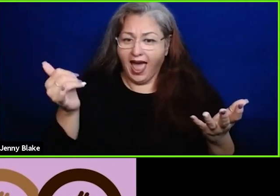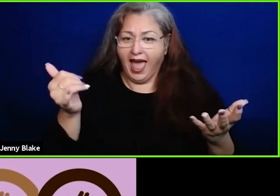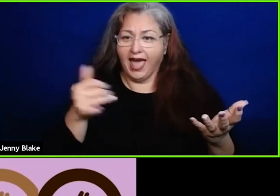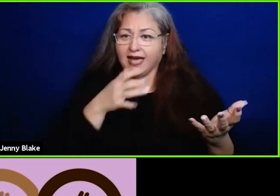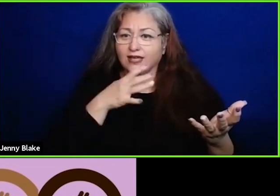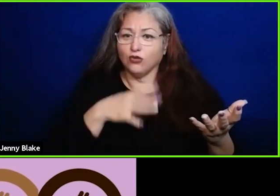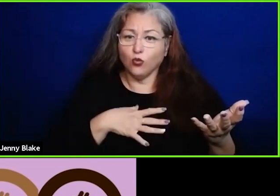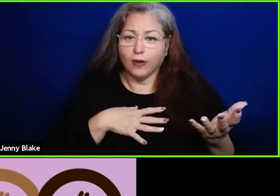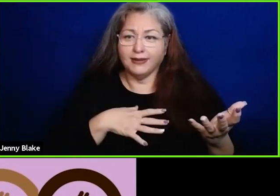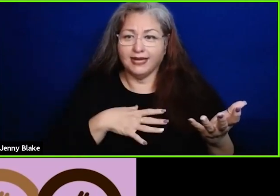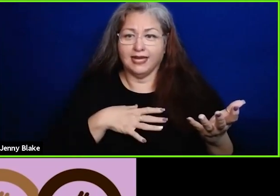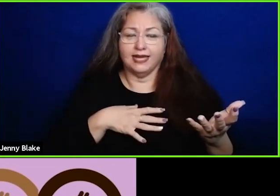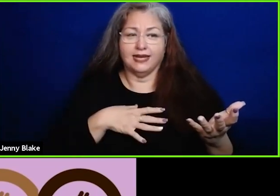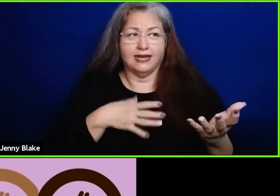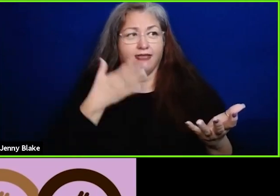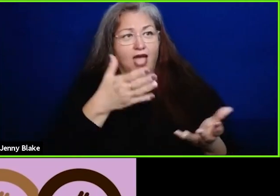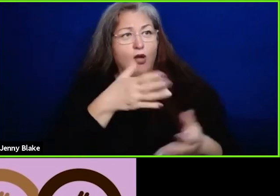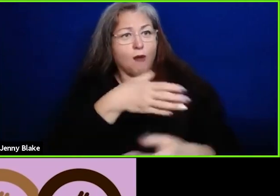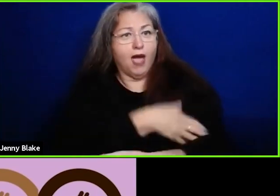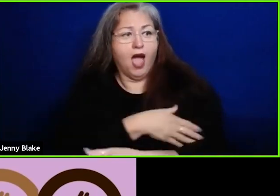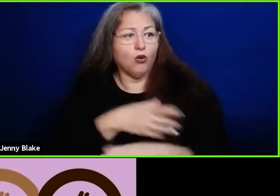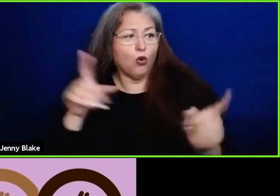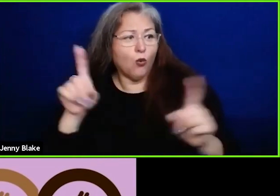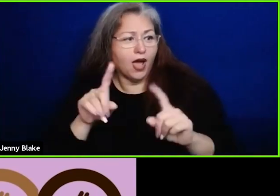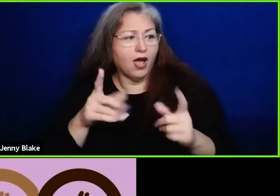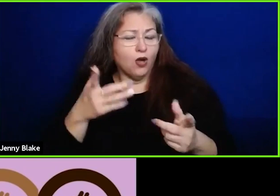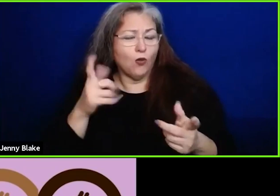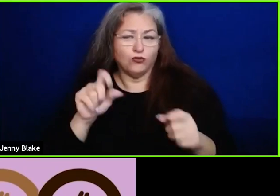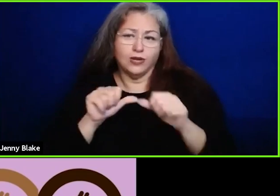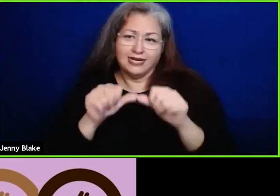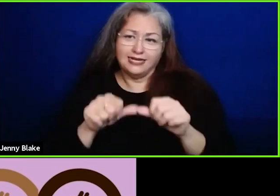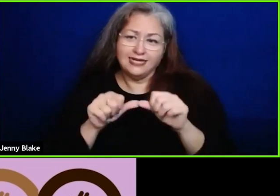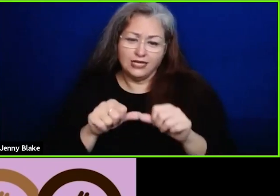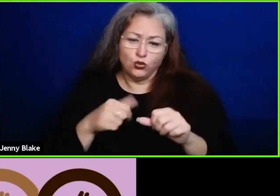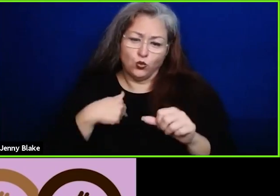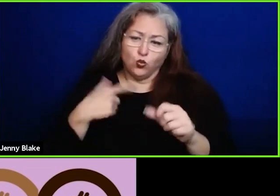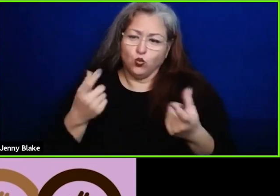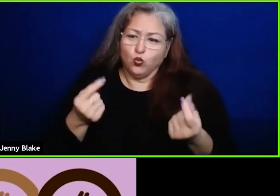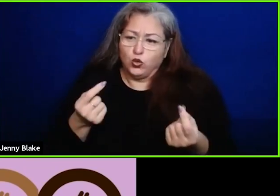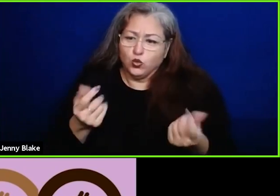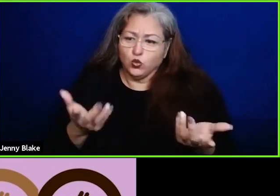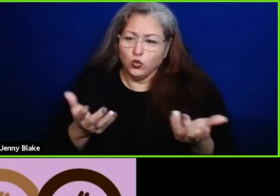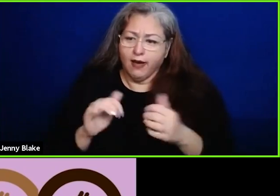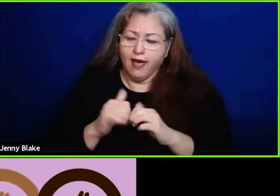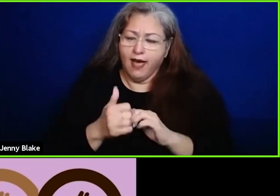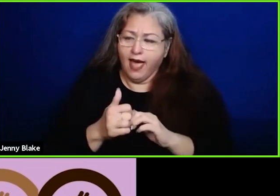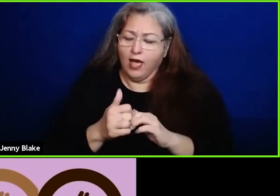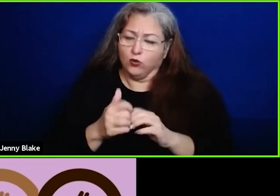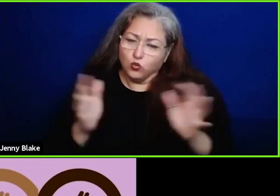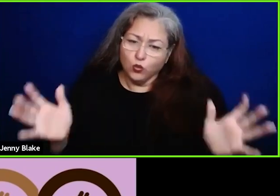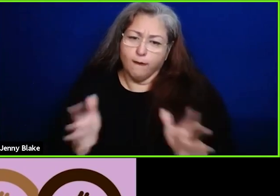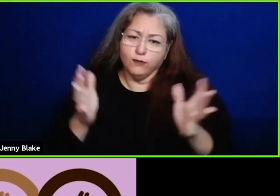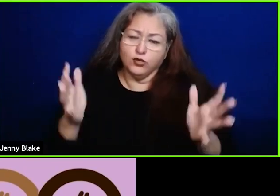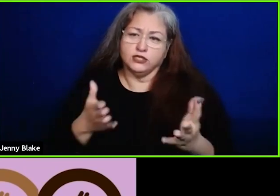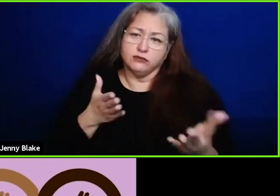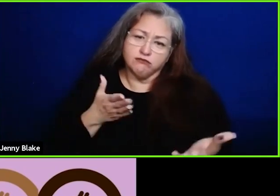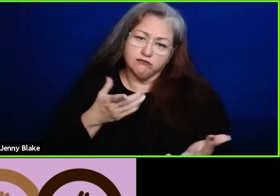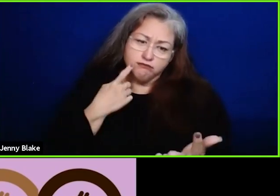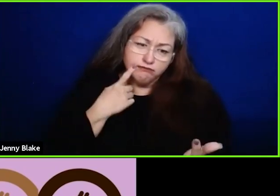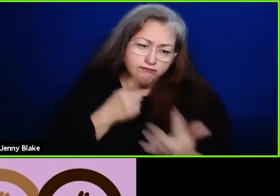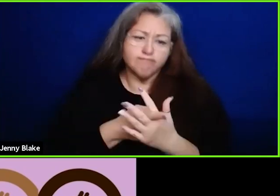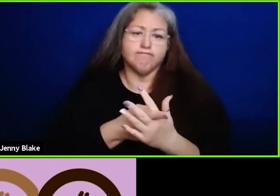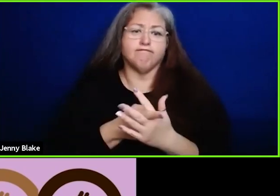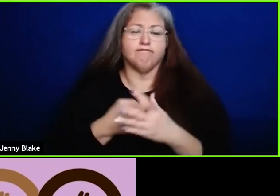like in power? Like, what is it that we need to continue to do to push through and have the